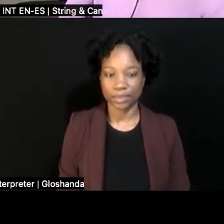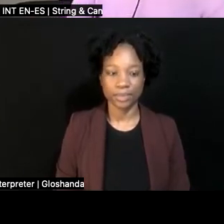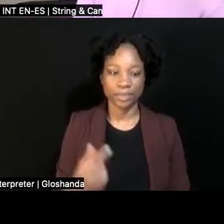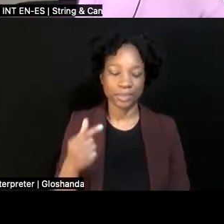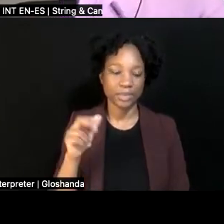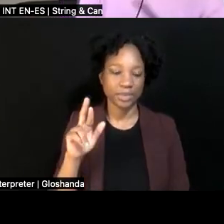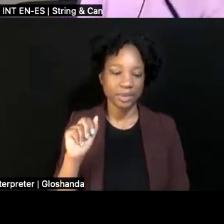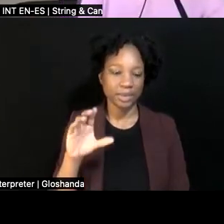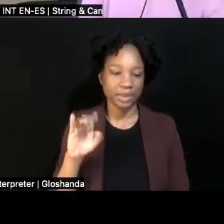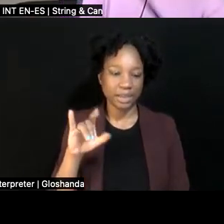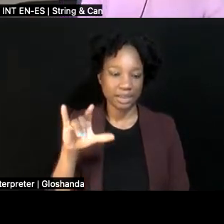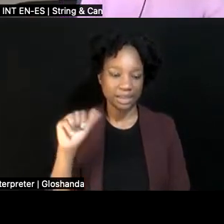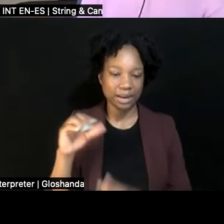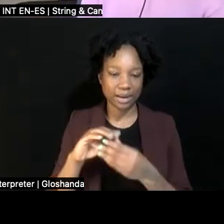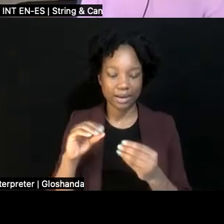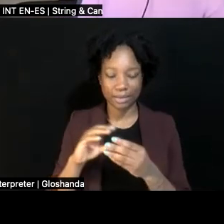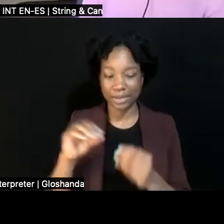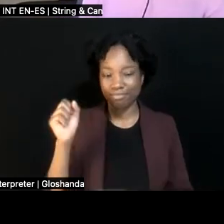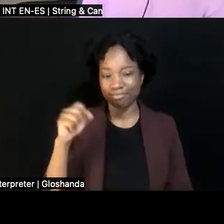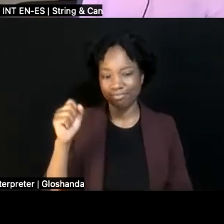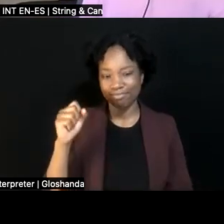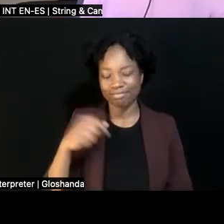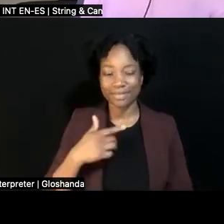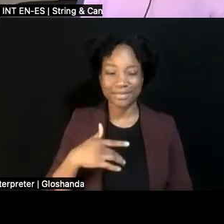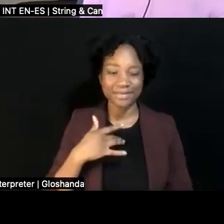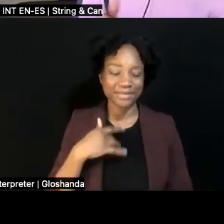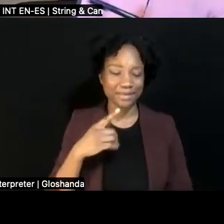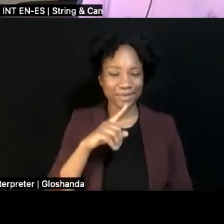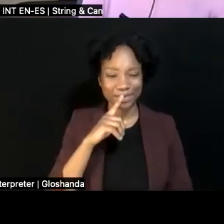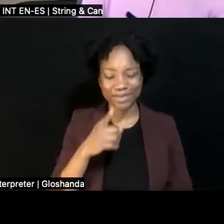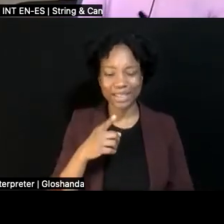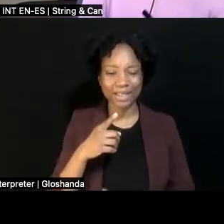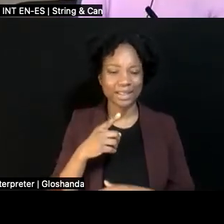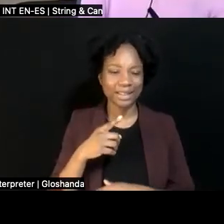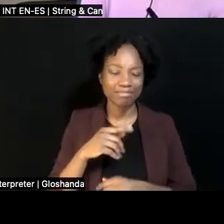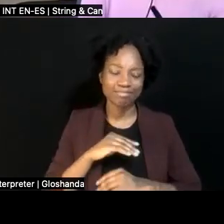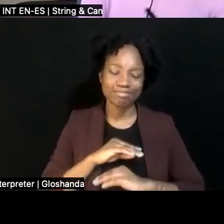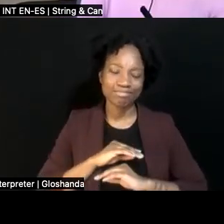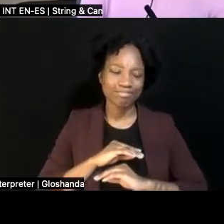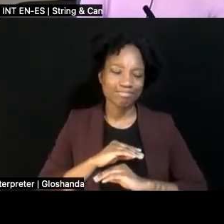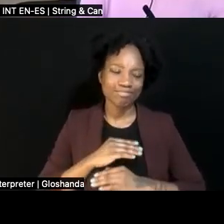Sí, no, me siento muy contemplada pelas compañeras que hablaron muy bien.